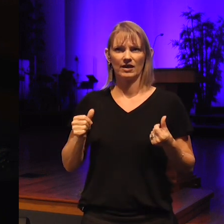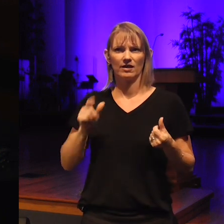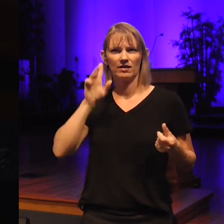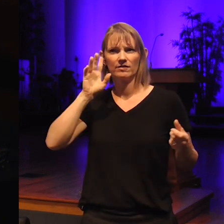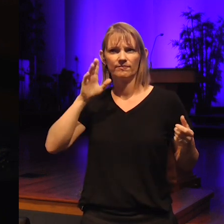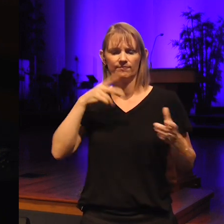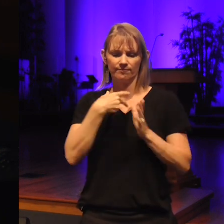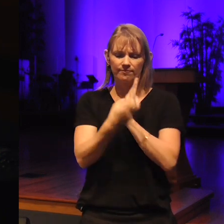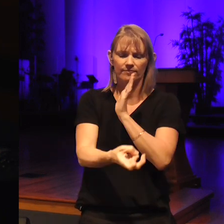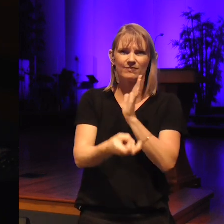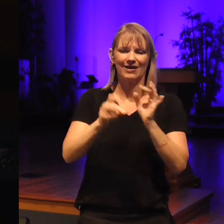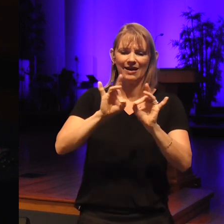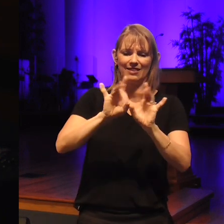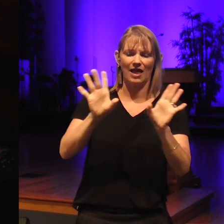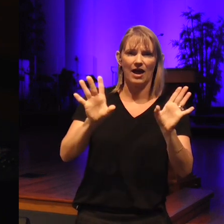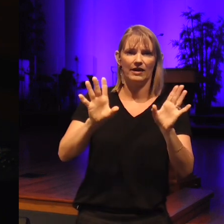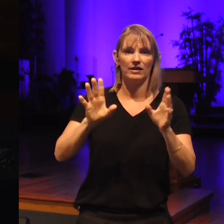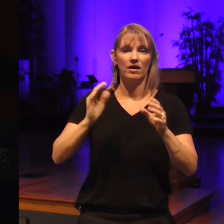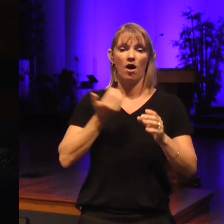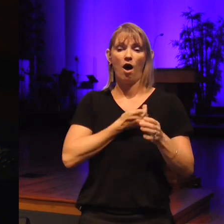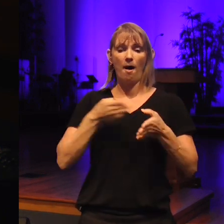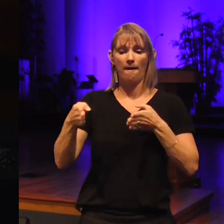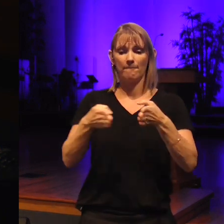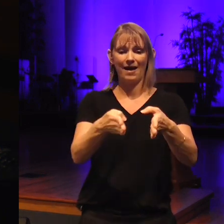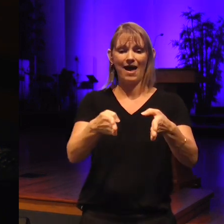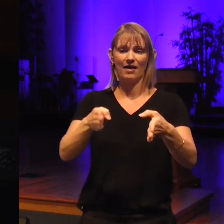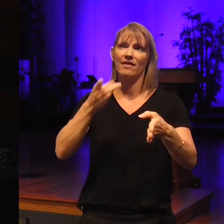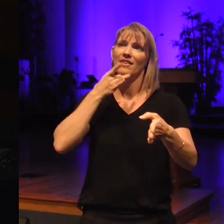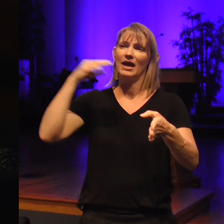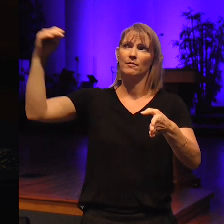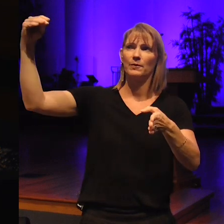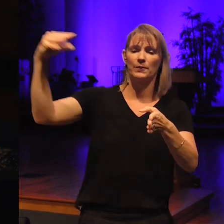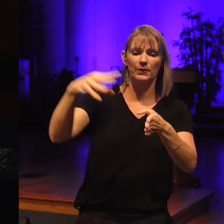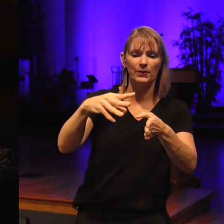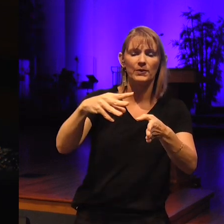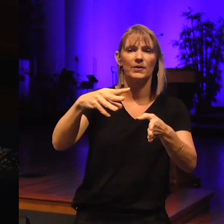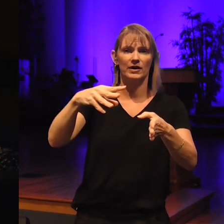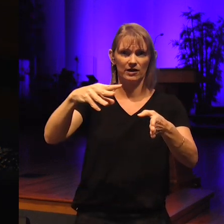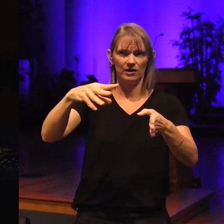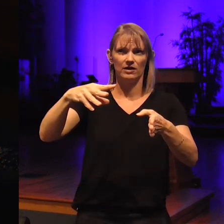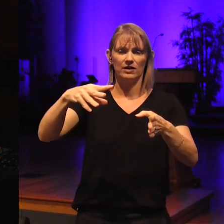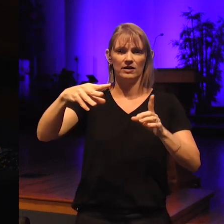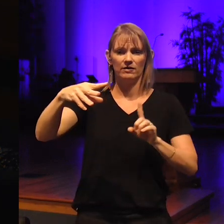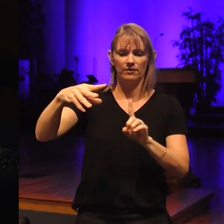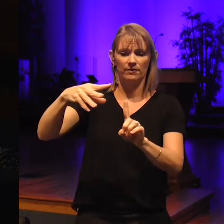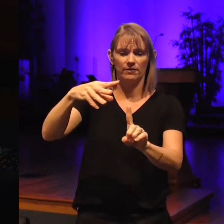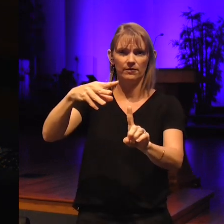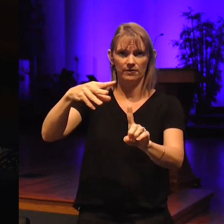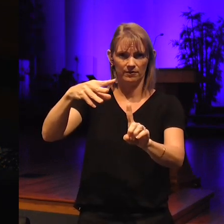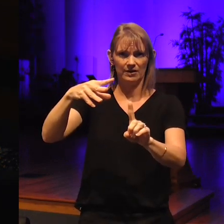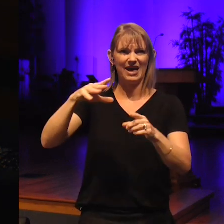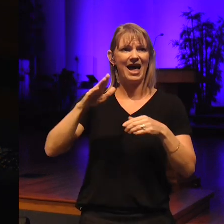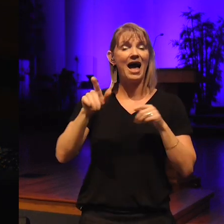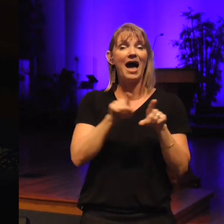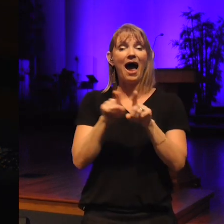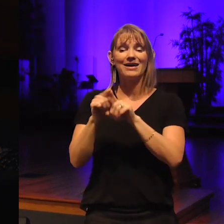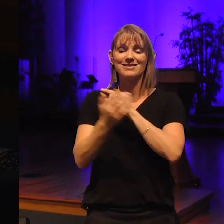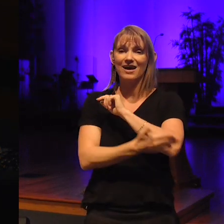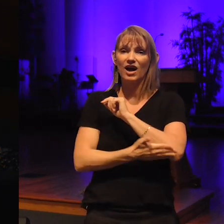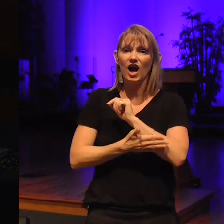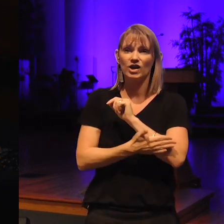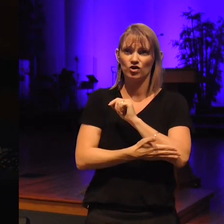light, lighting our pathway as individuals, lighting our pathway as a